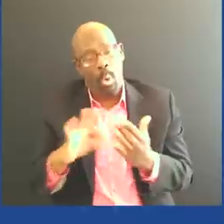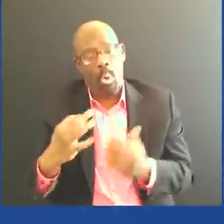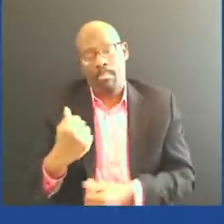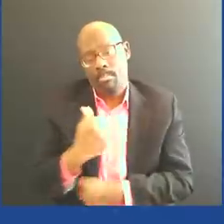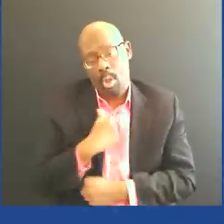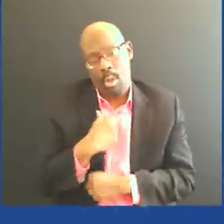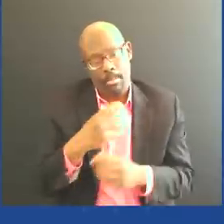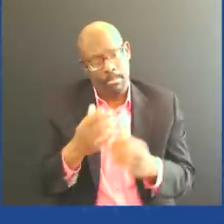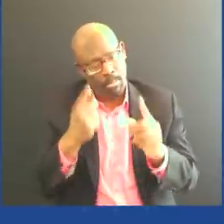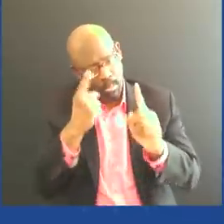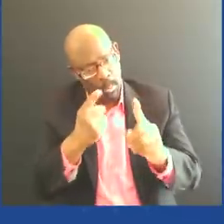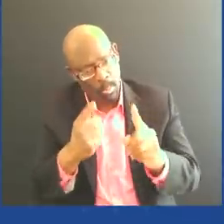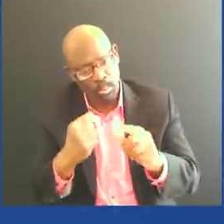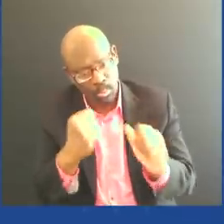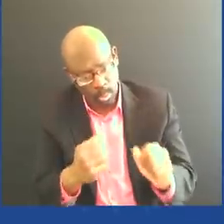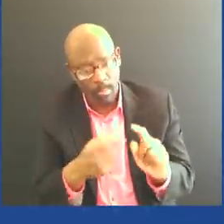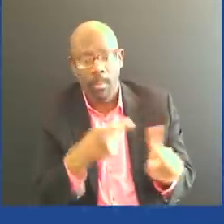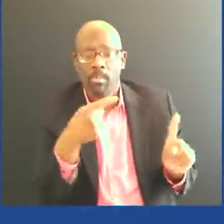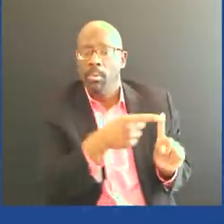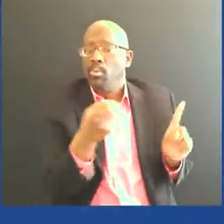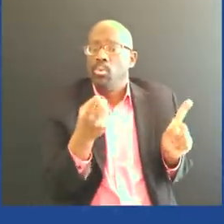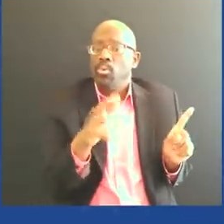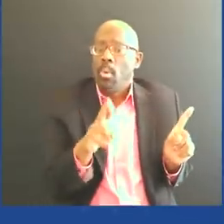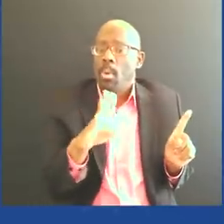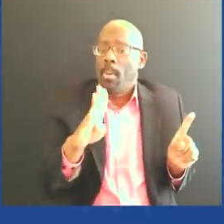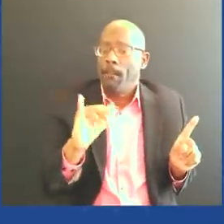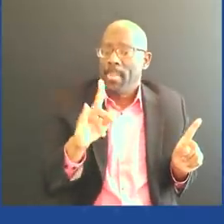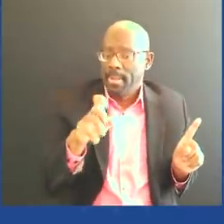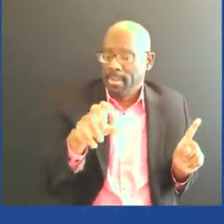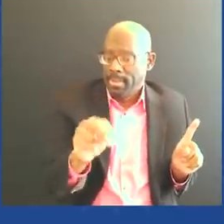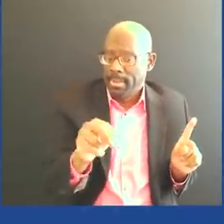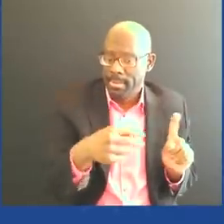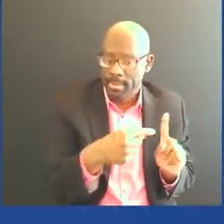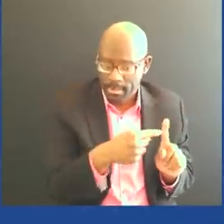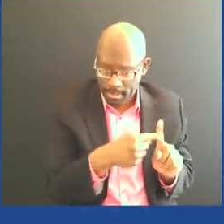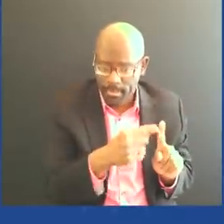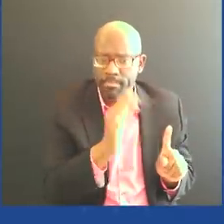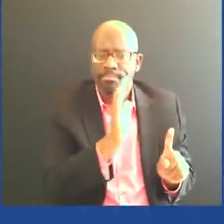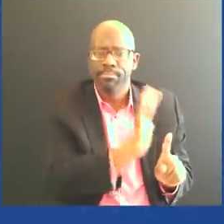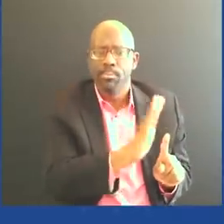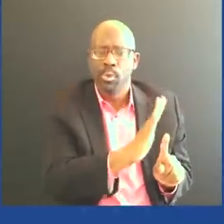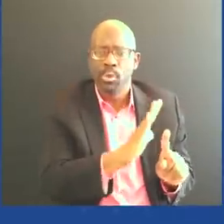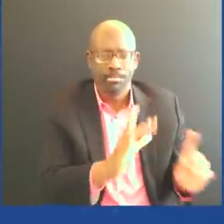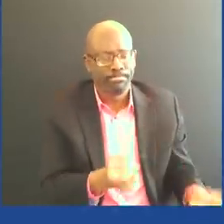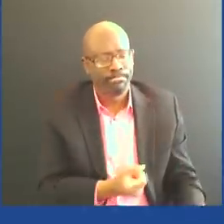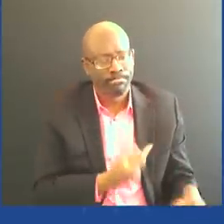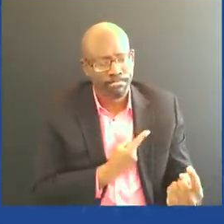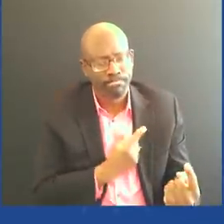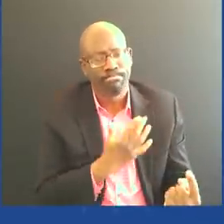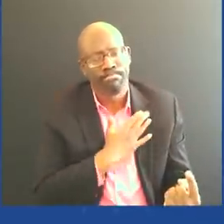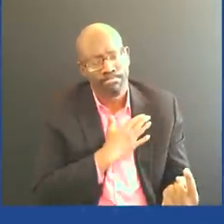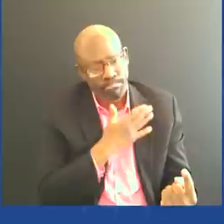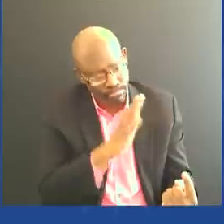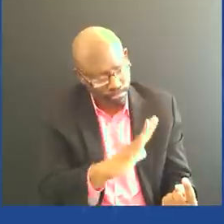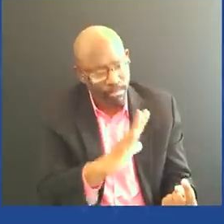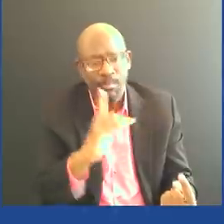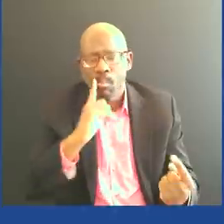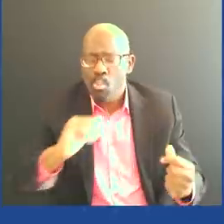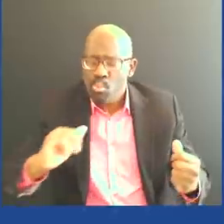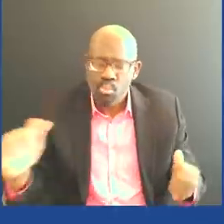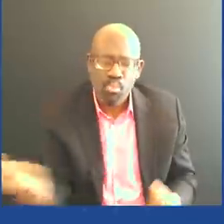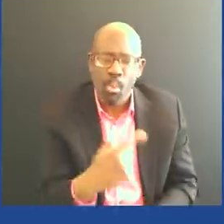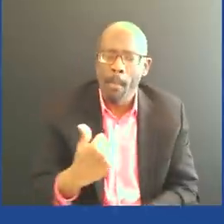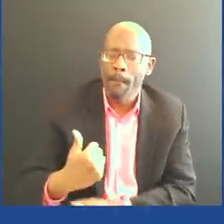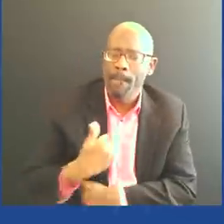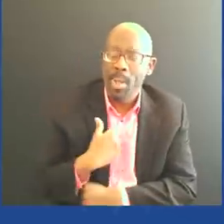our military, but for all Americans. President Biden, thank you for your staunch defense of freedom around the world.